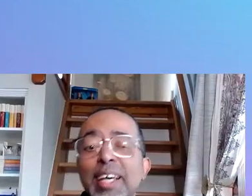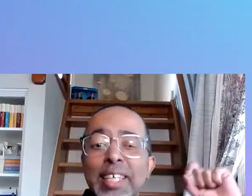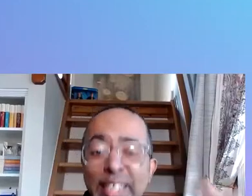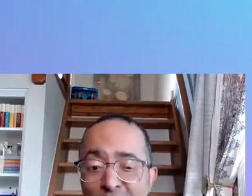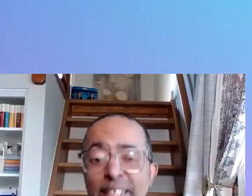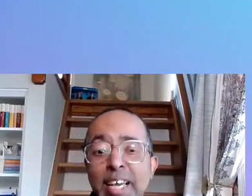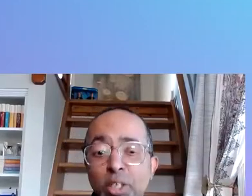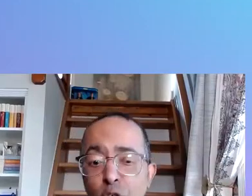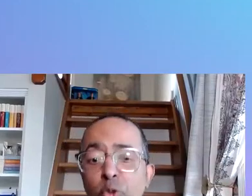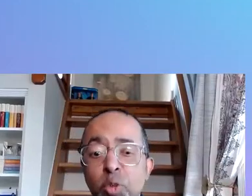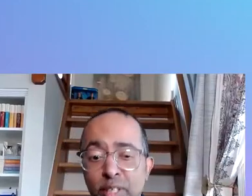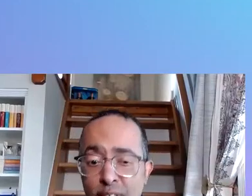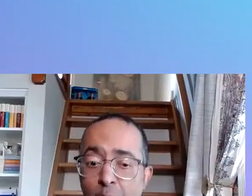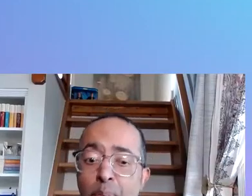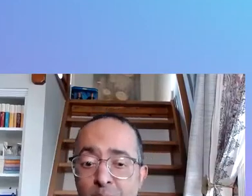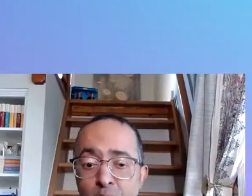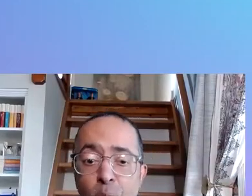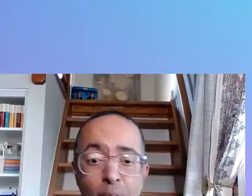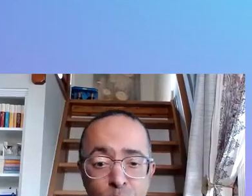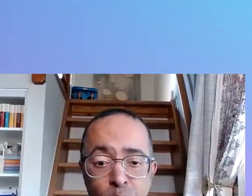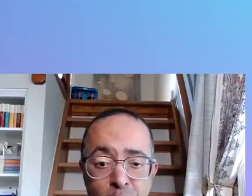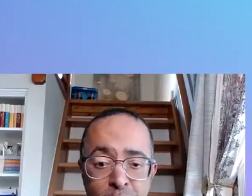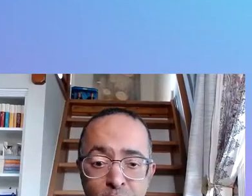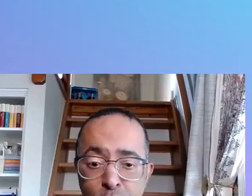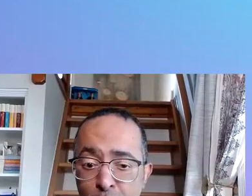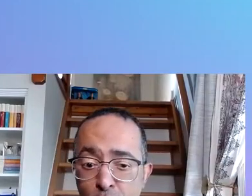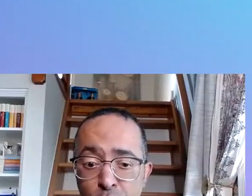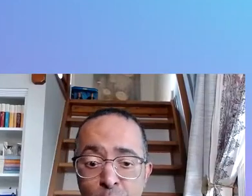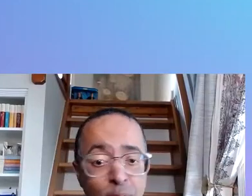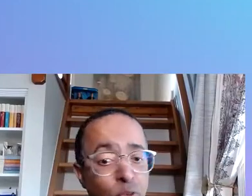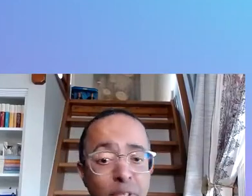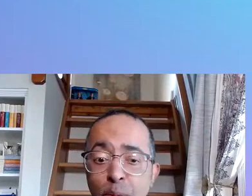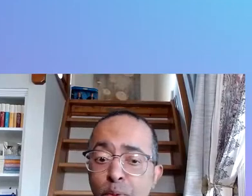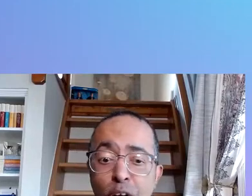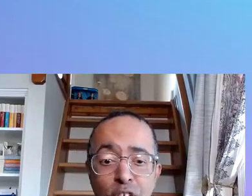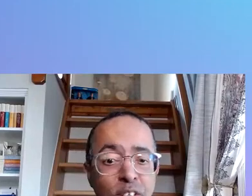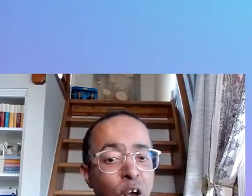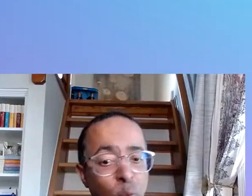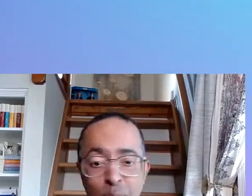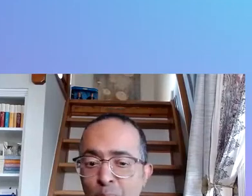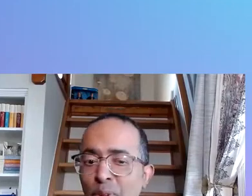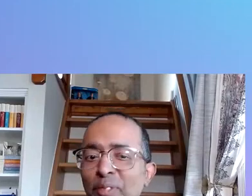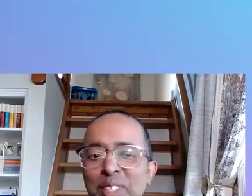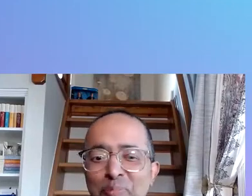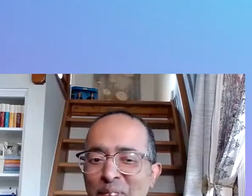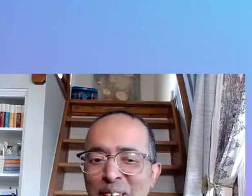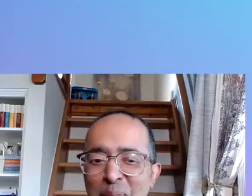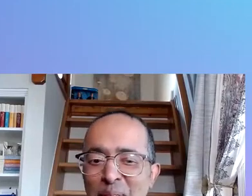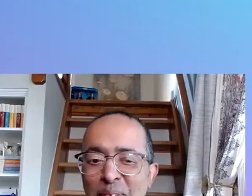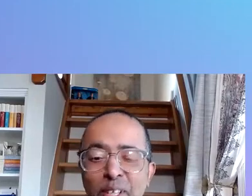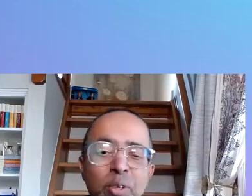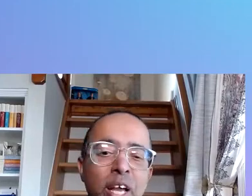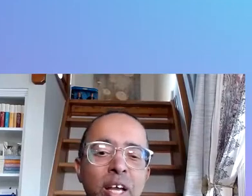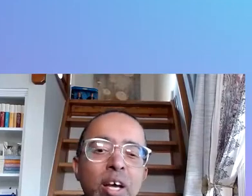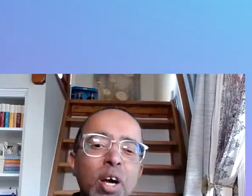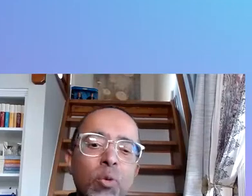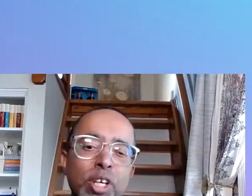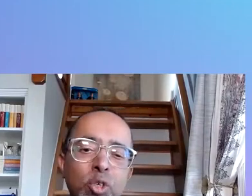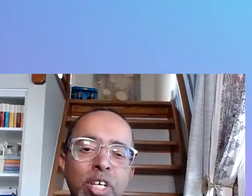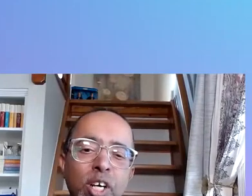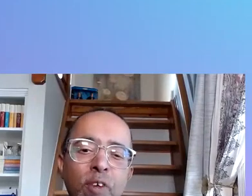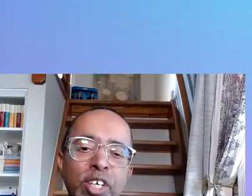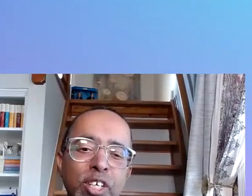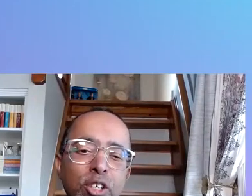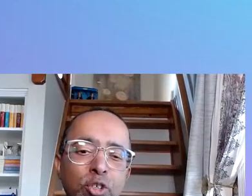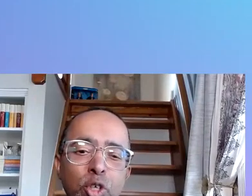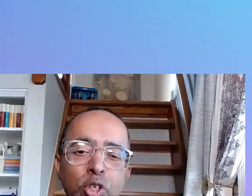template. Get into the template. So I used to work at a digital agency. And before we did a project, we'd pull out the template and be like, okay, we're going